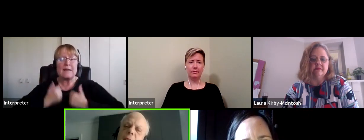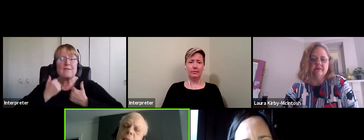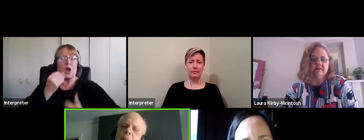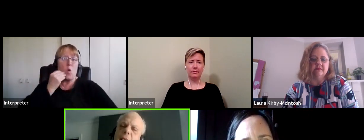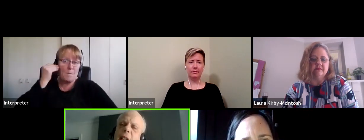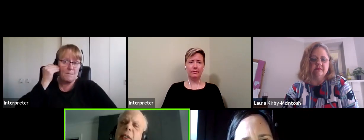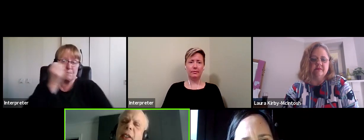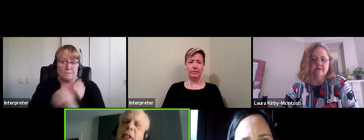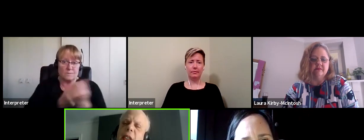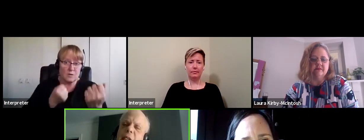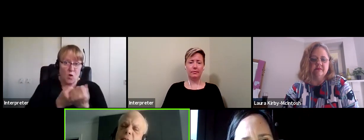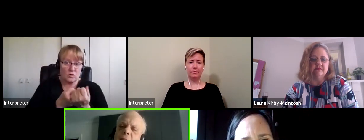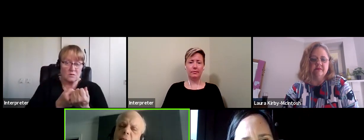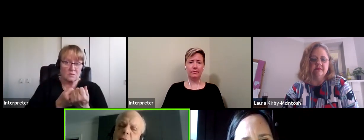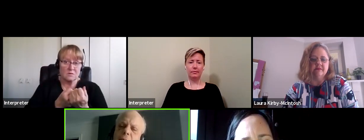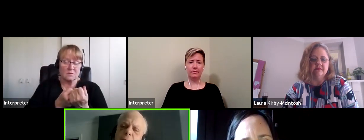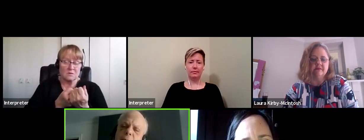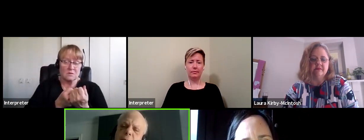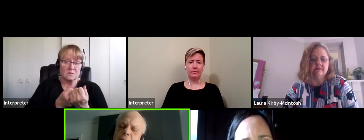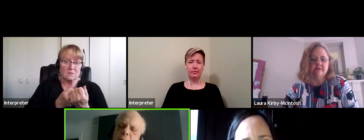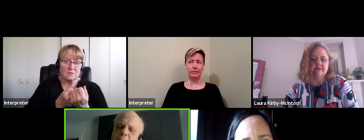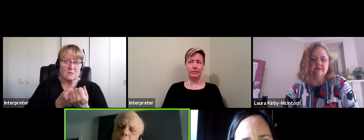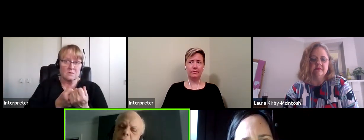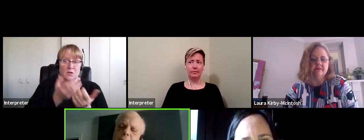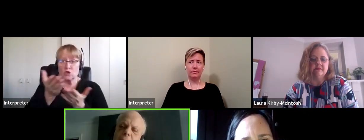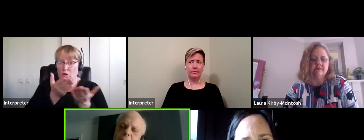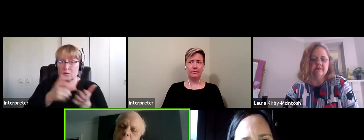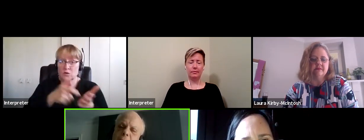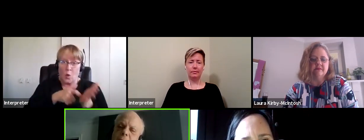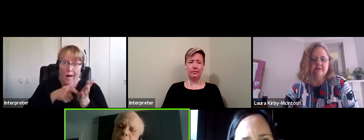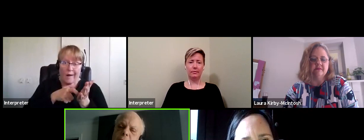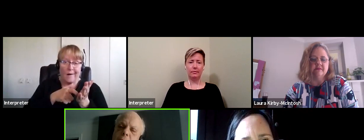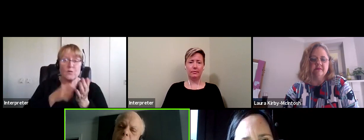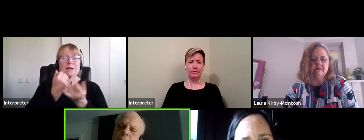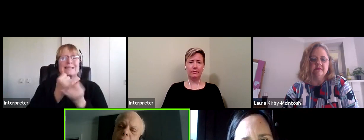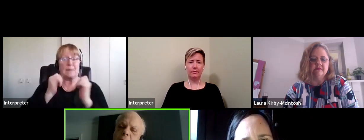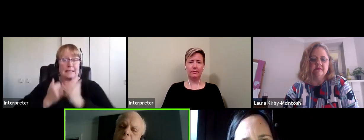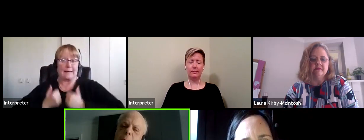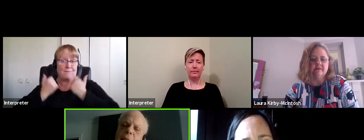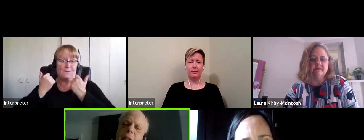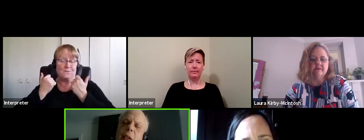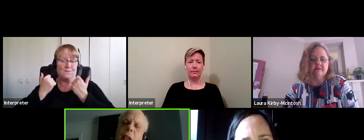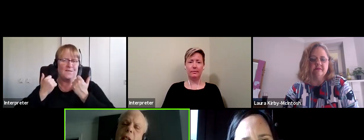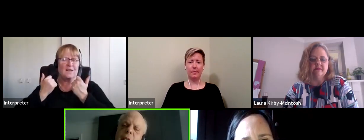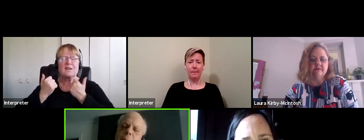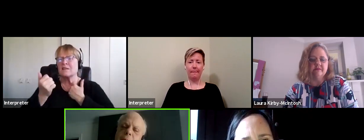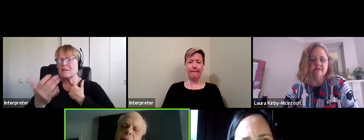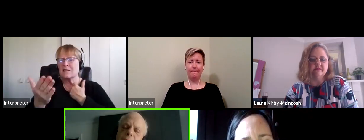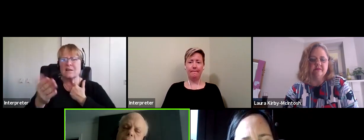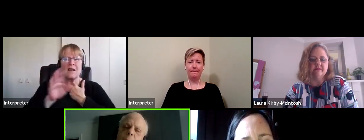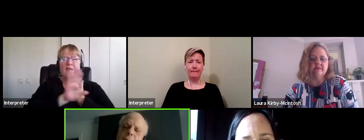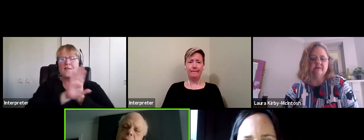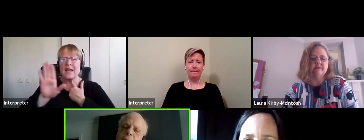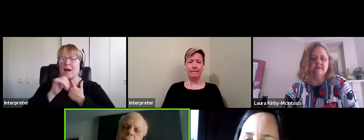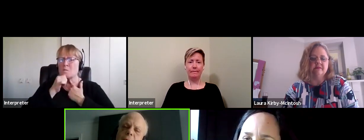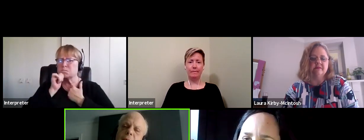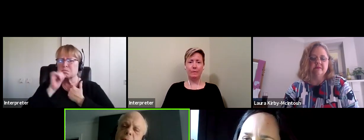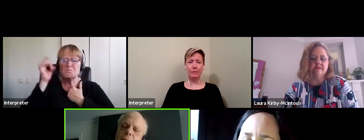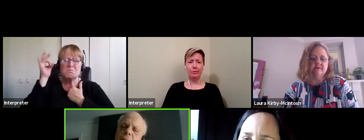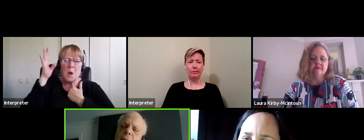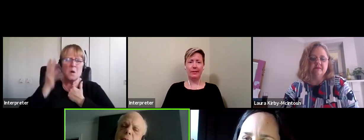need assistance and services to be able to live independently at home. What are the particular hardships that you're